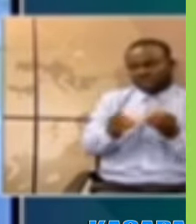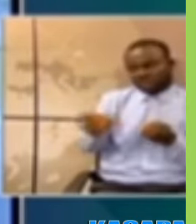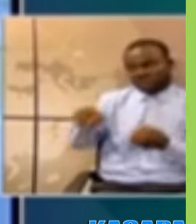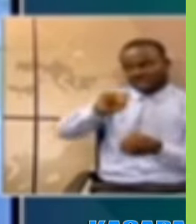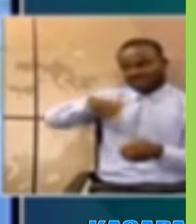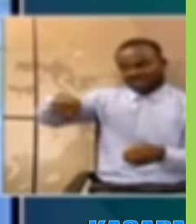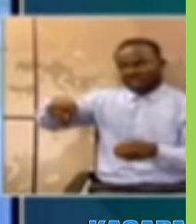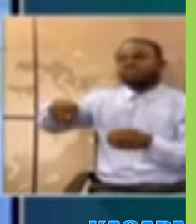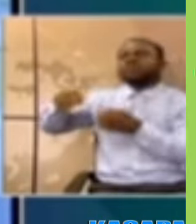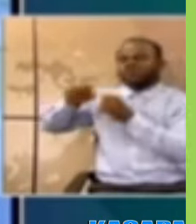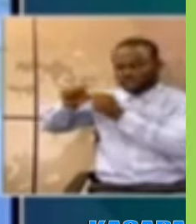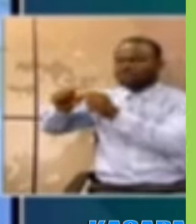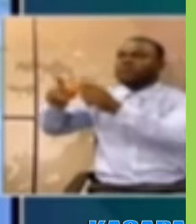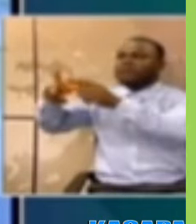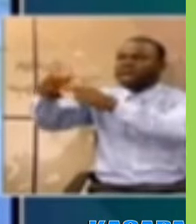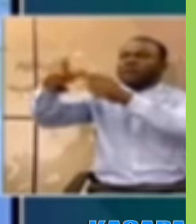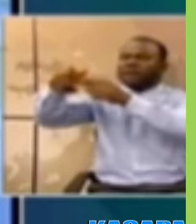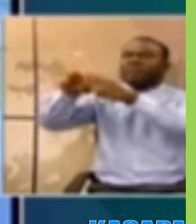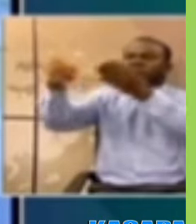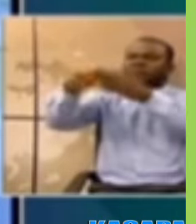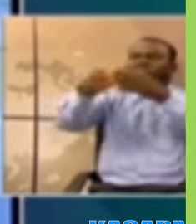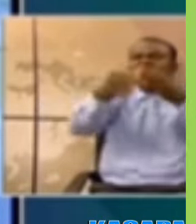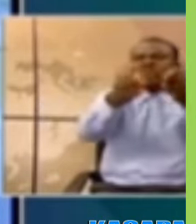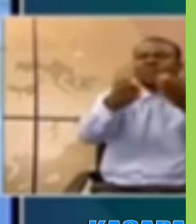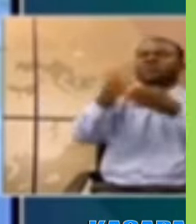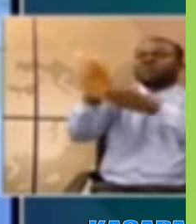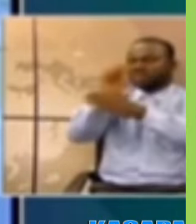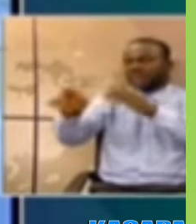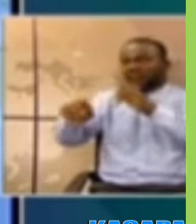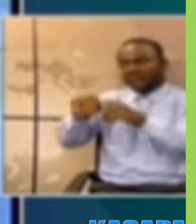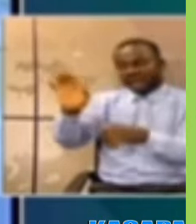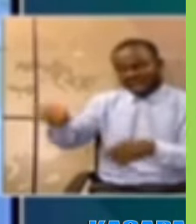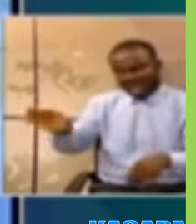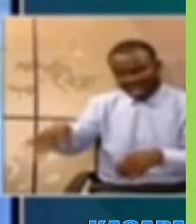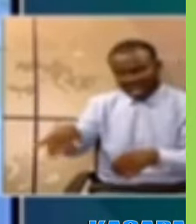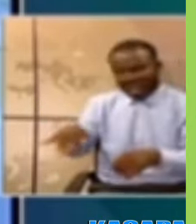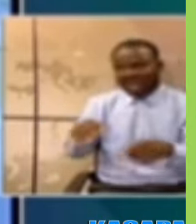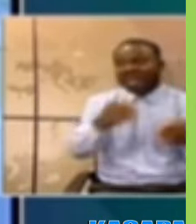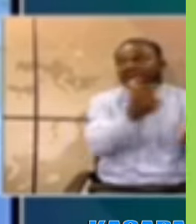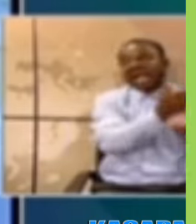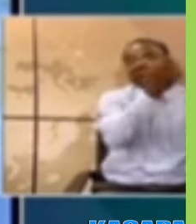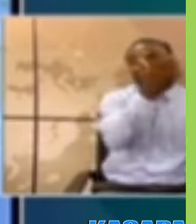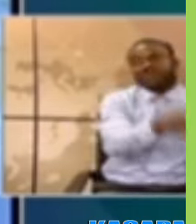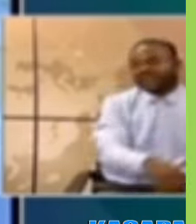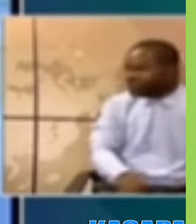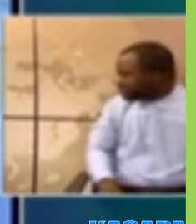2024 elections, you know. Dynamics now, woman in the same as 2016. Get that thing into your